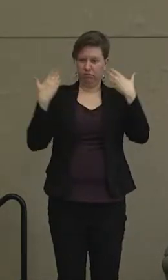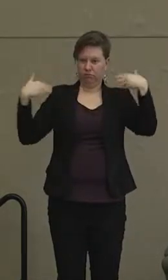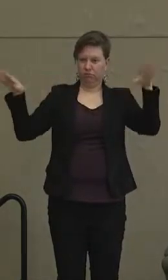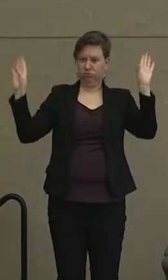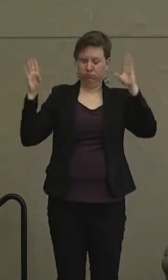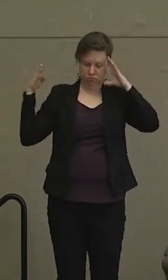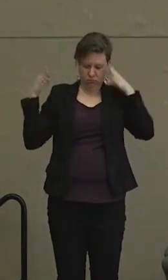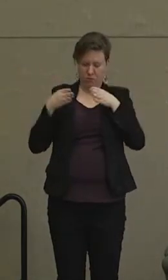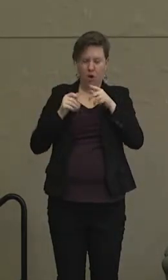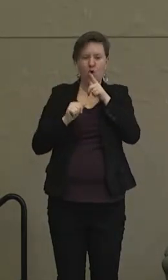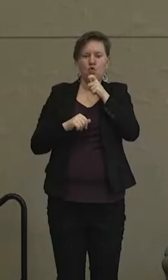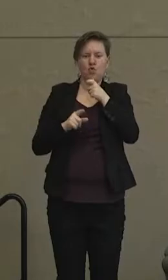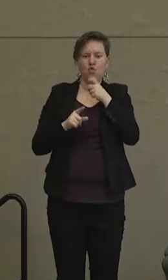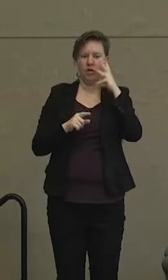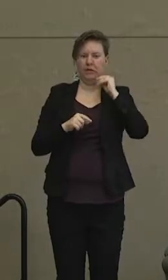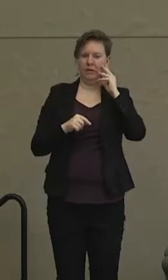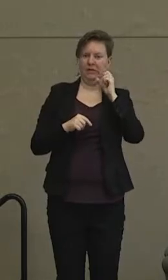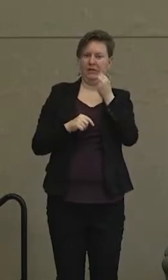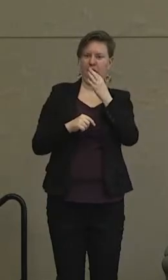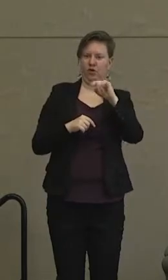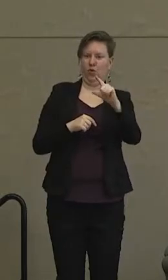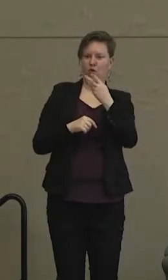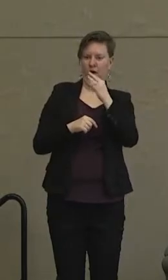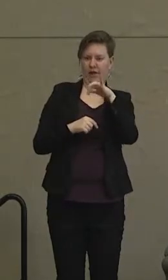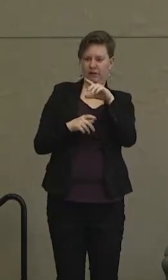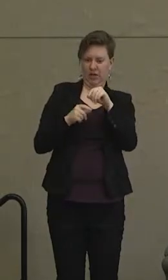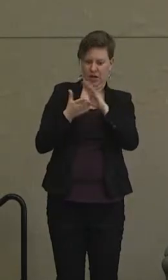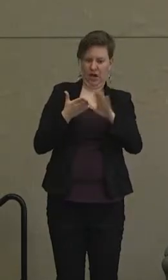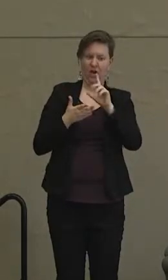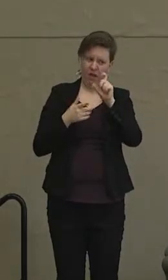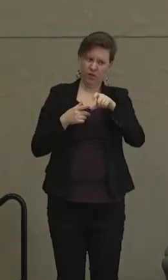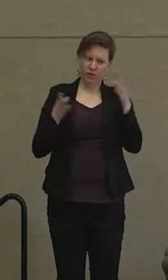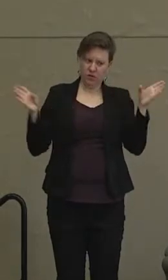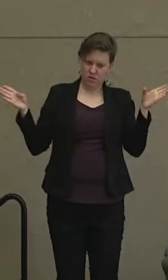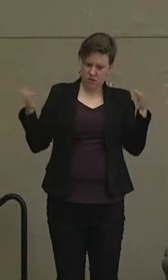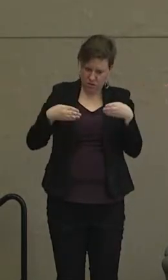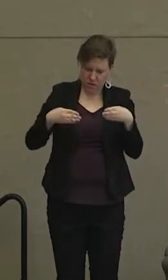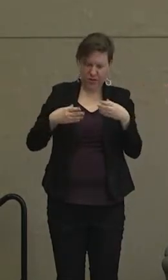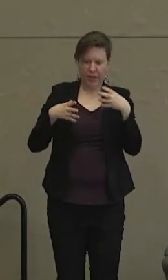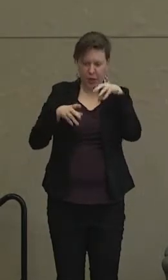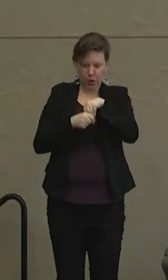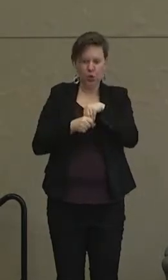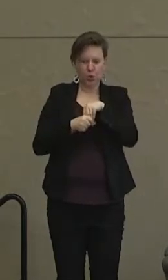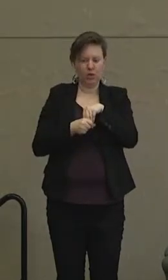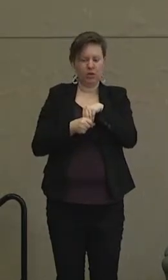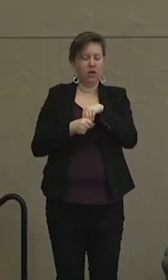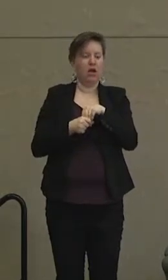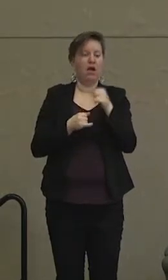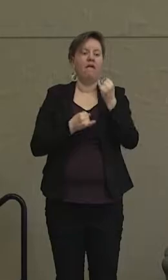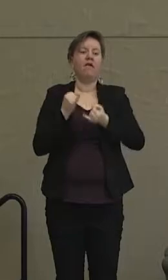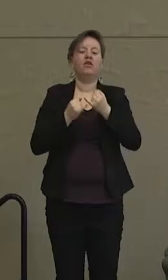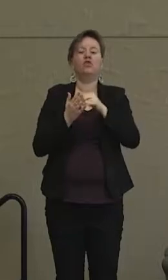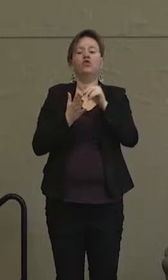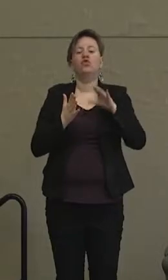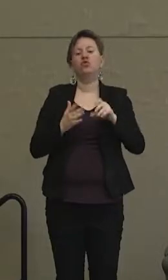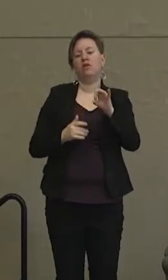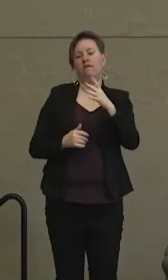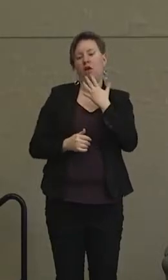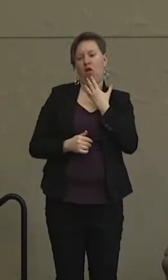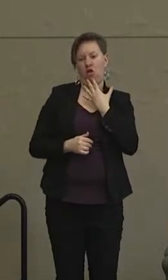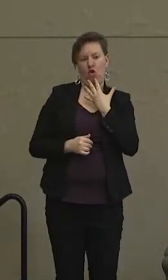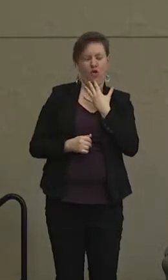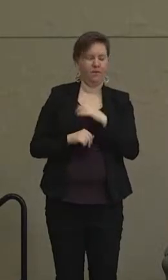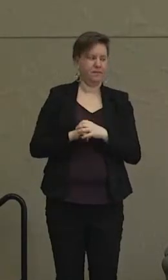the sexual harassment in the academy, and I think we need to pay some more attention to that. And finally, of course, students of color.